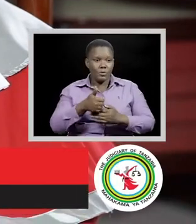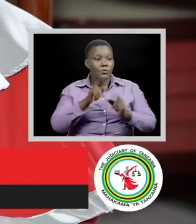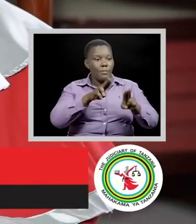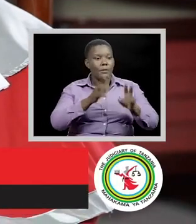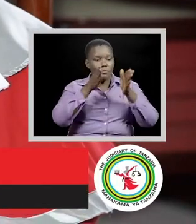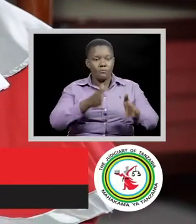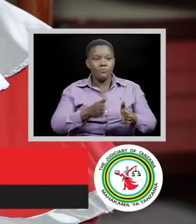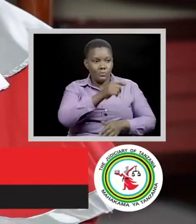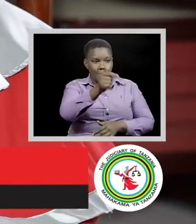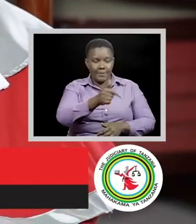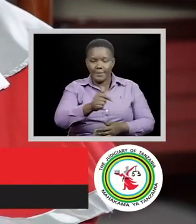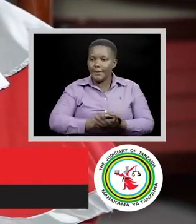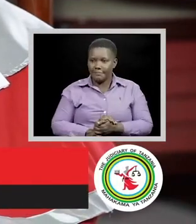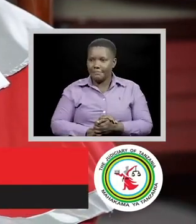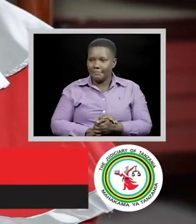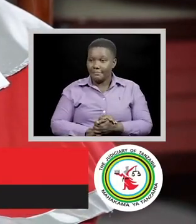of Tanzania.